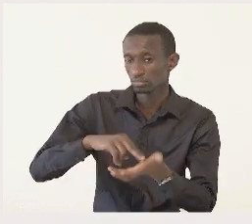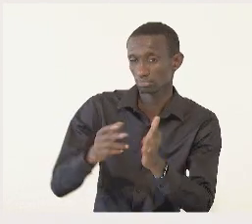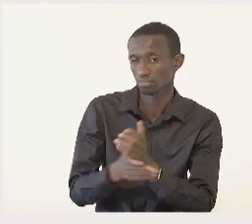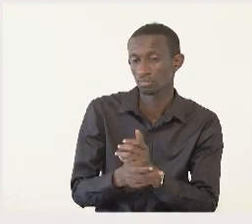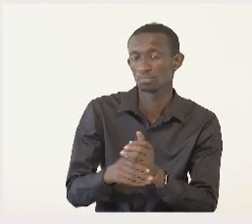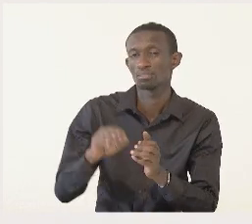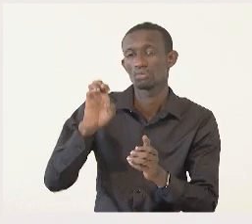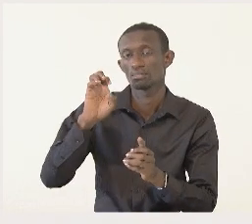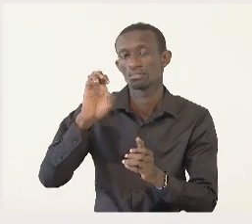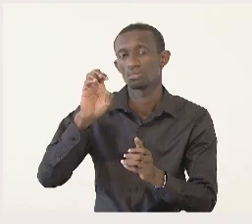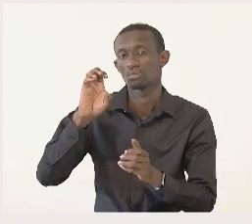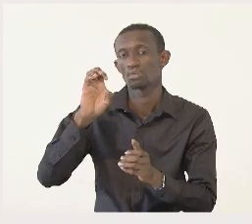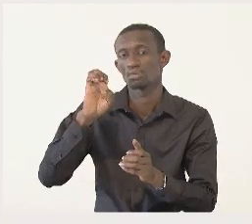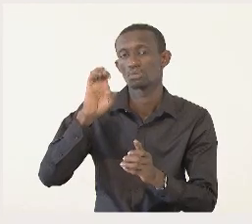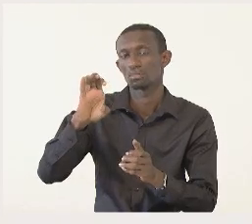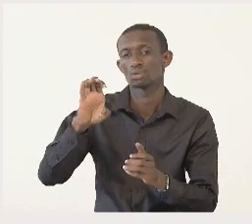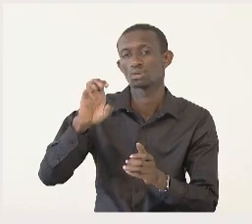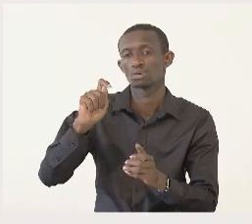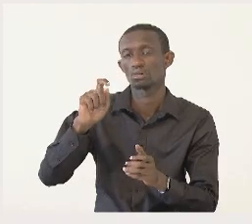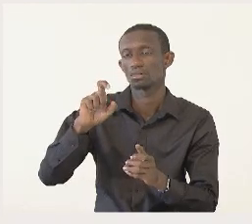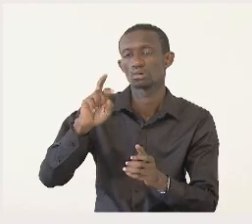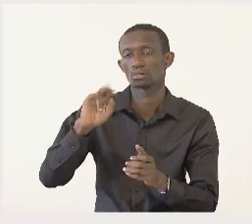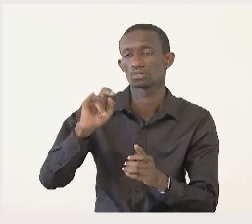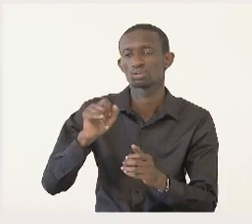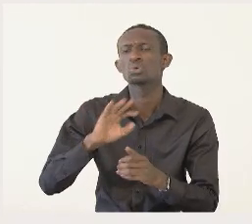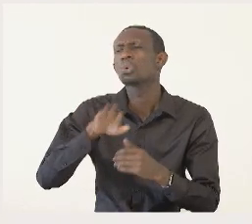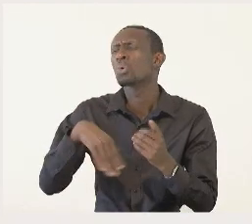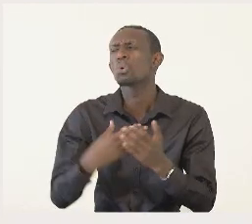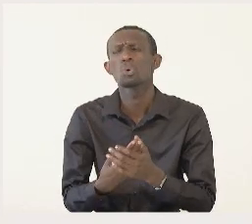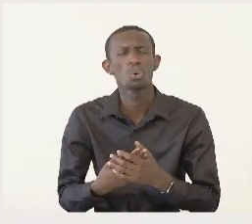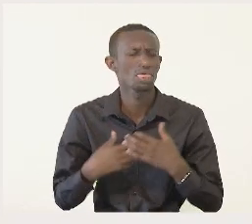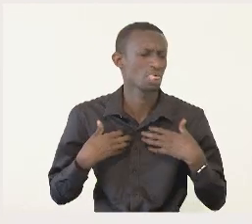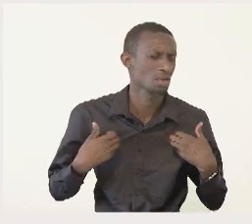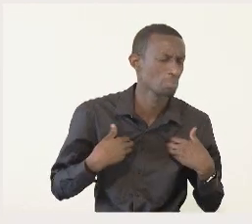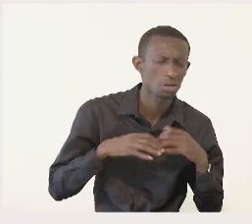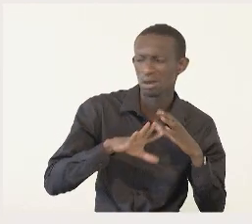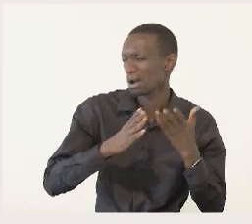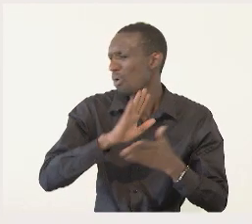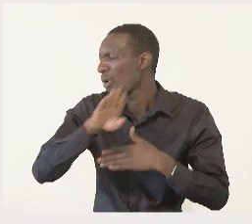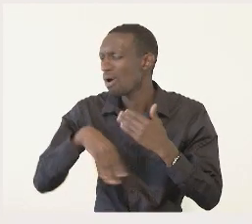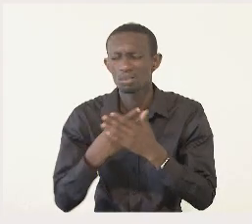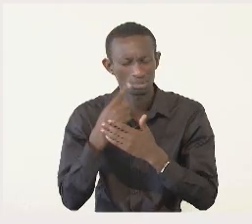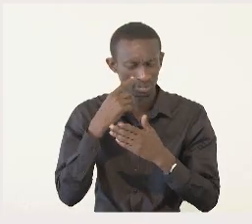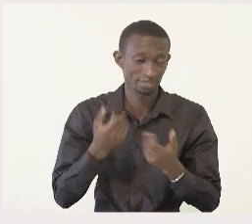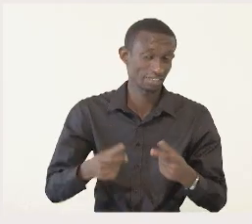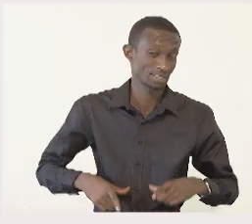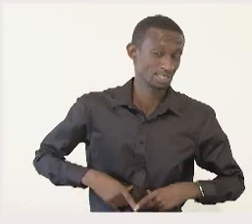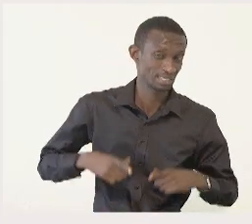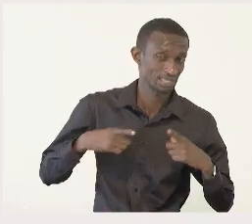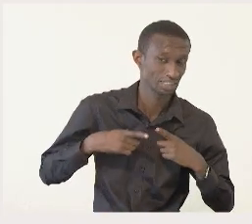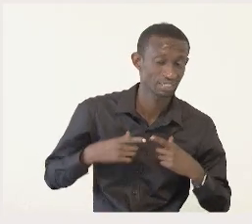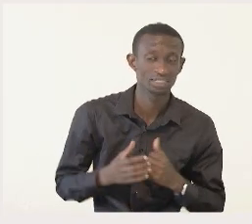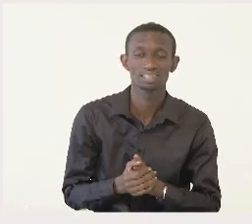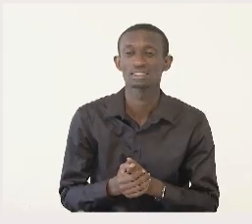of the main characteristics of living things. Every living cell carries life processes, which